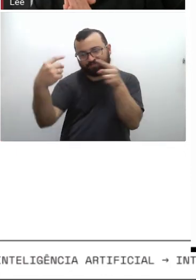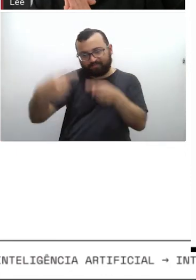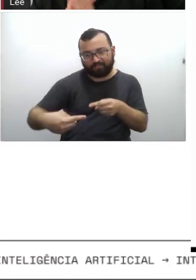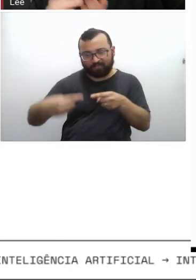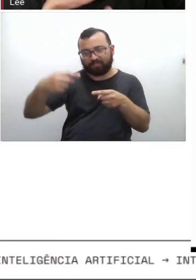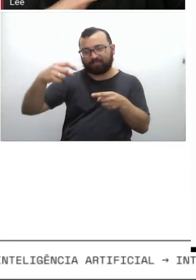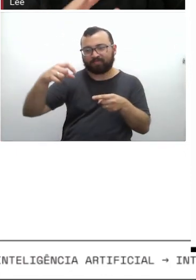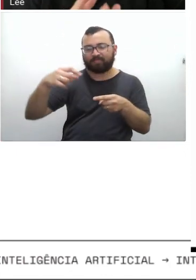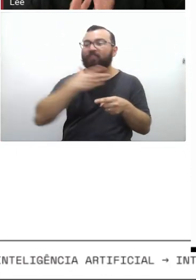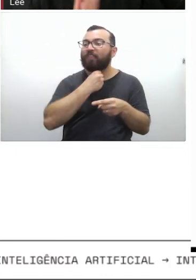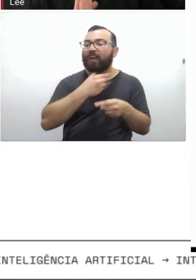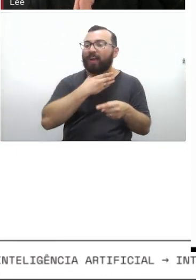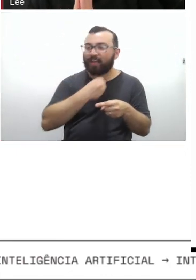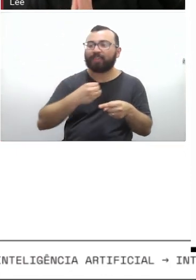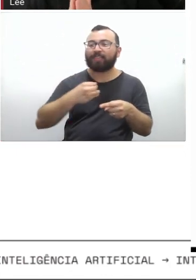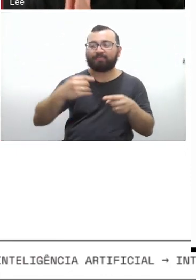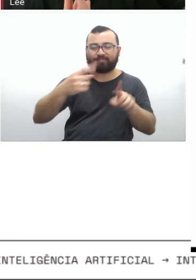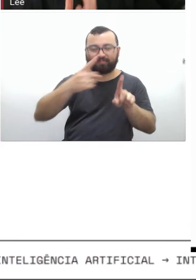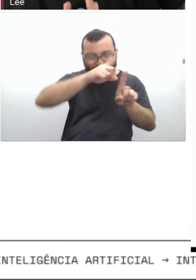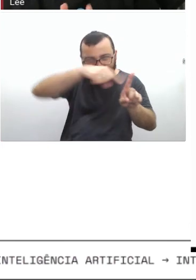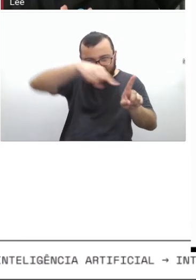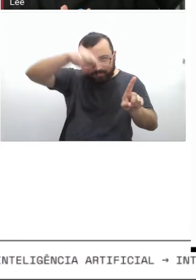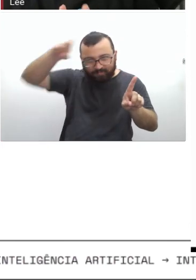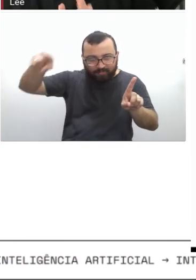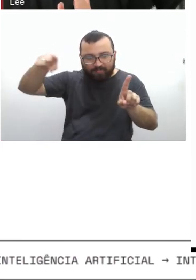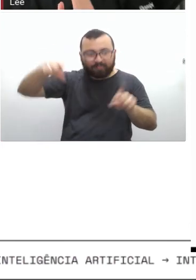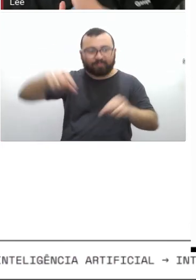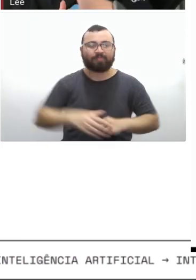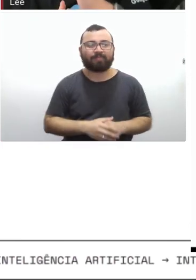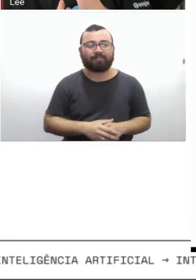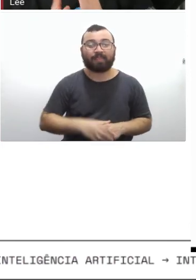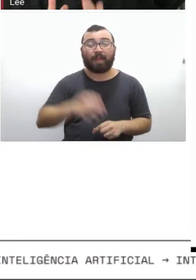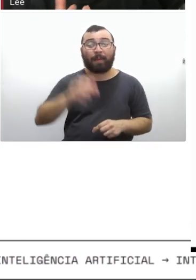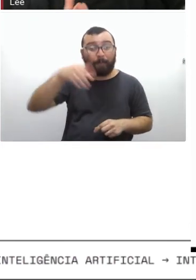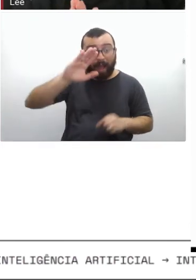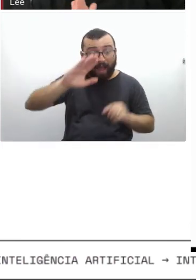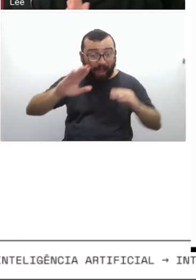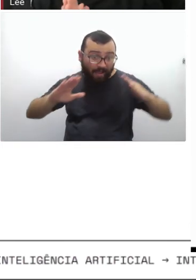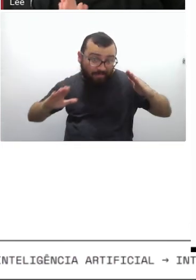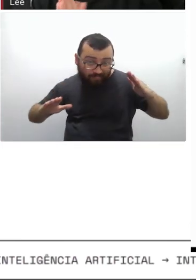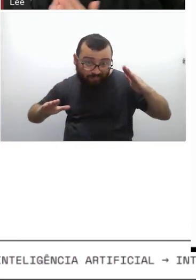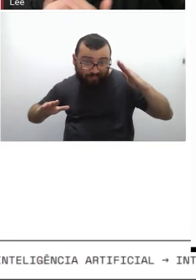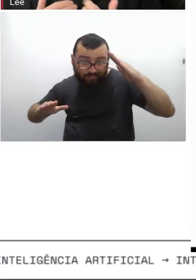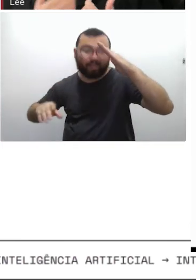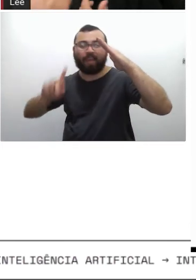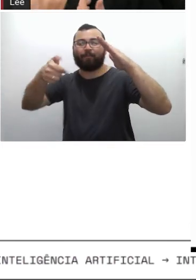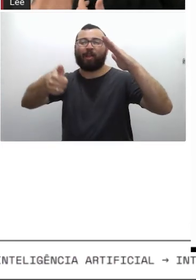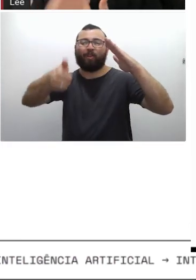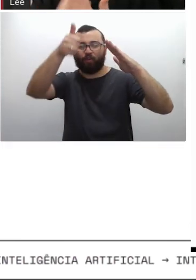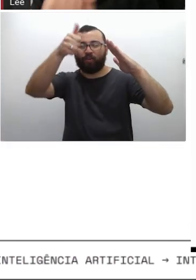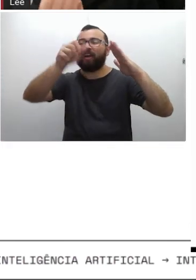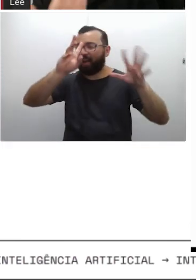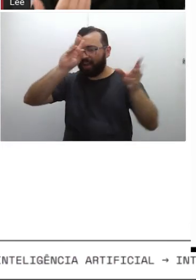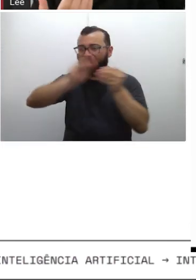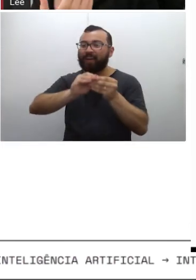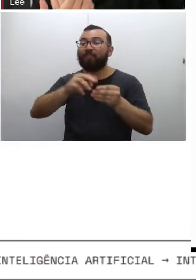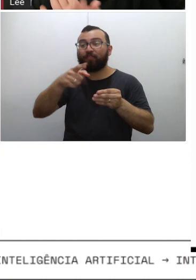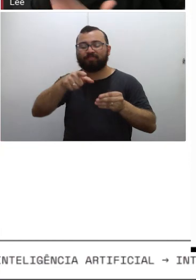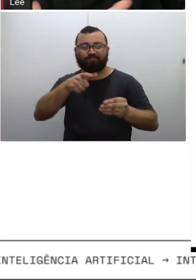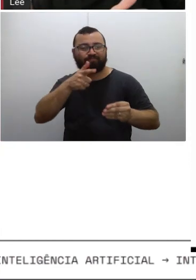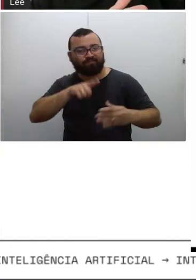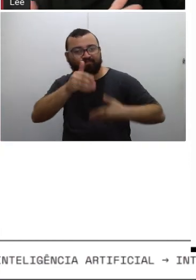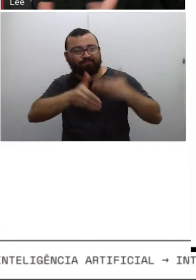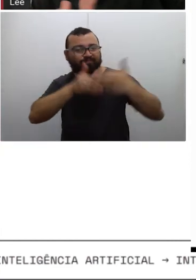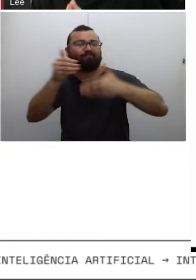rate. And then here's the trick. The steeper the line, the better. I mean, this will show you in first glance